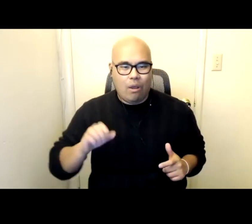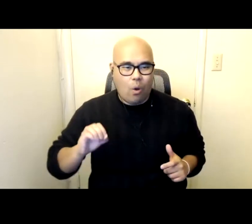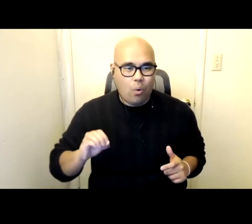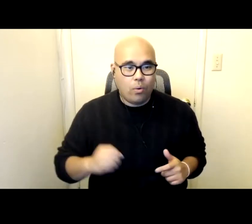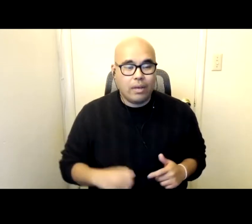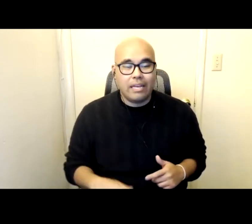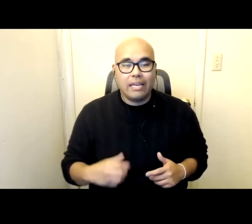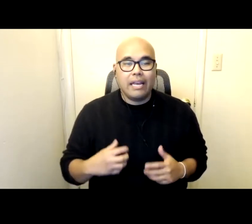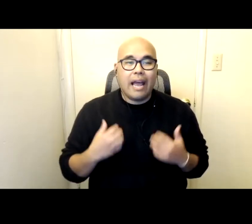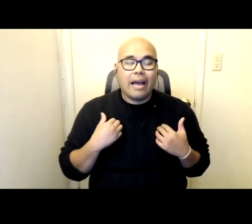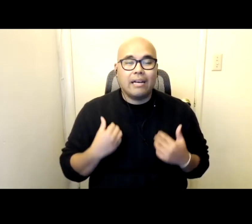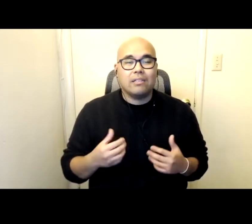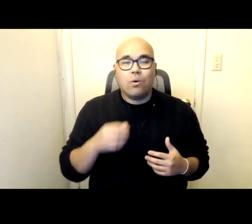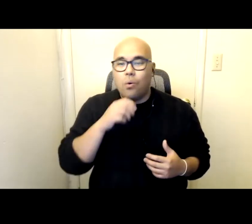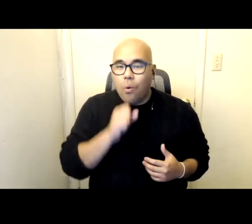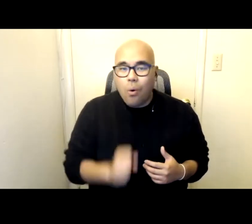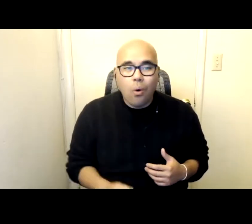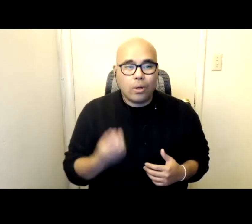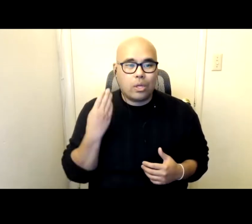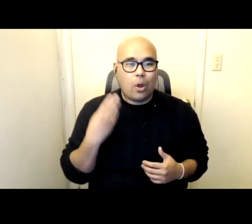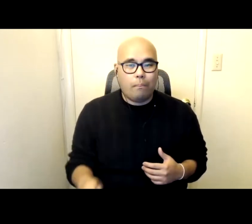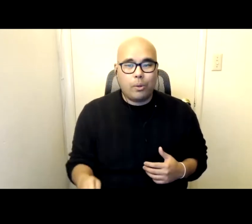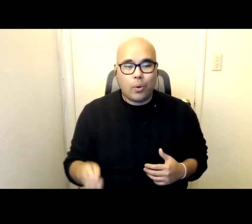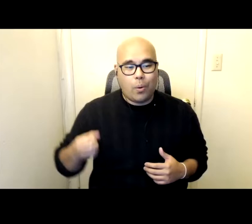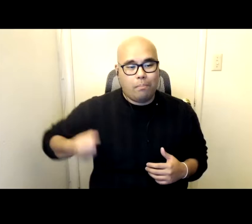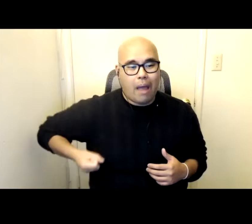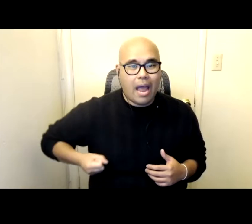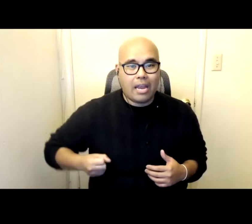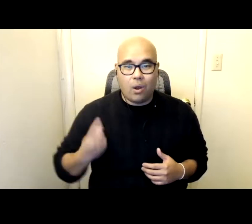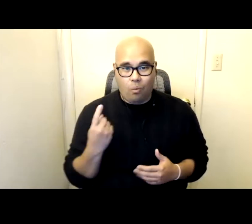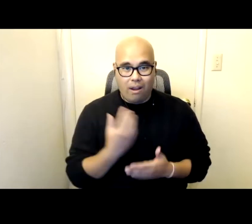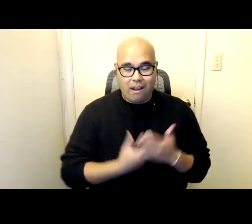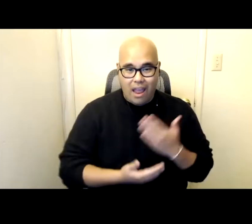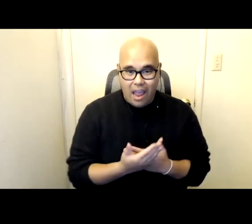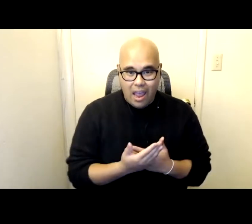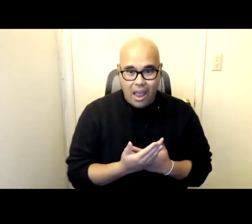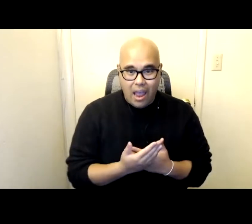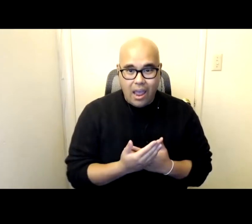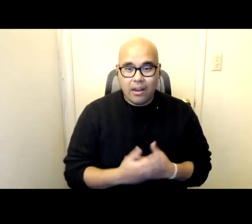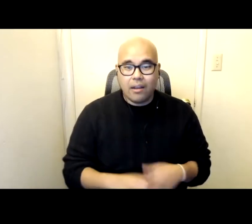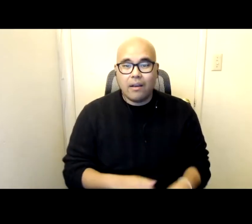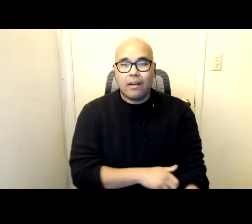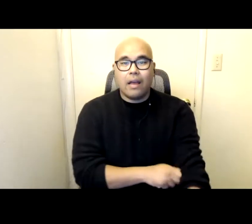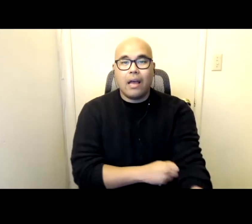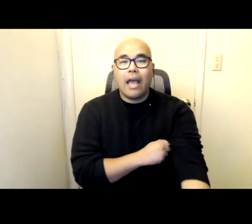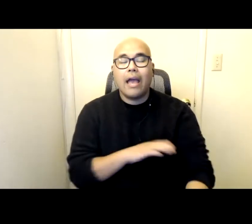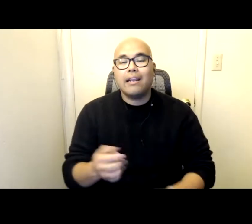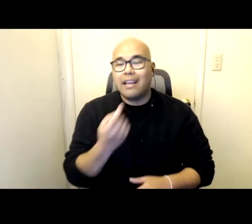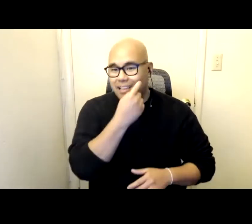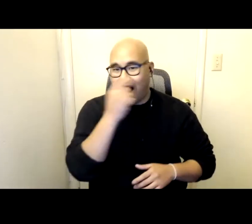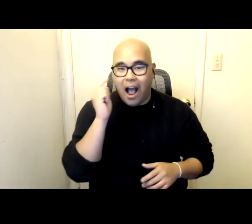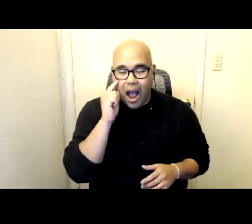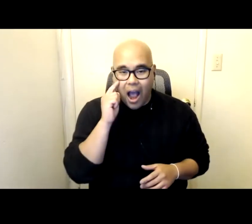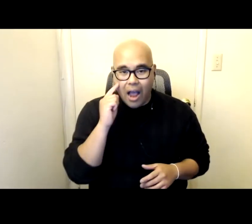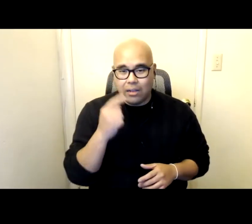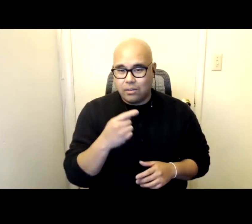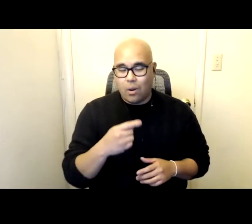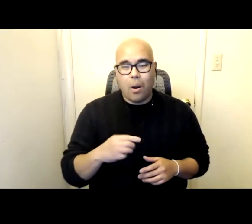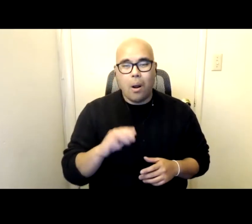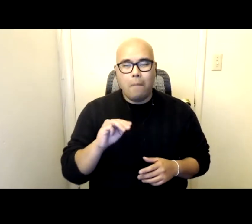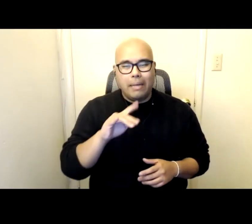an ancient blue traveling bag in one hand, stooping with the weight of it, and his eyes are milky with